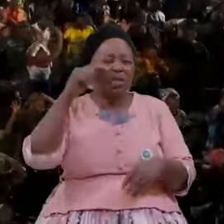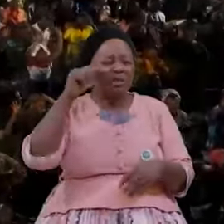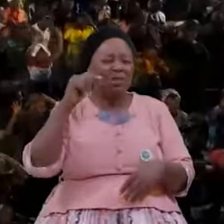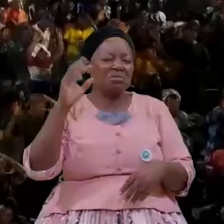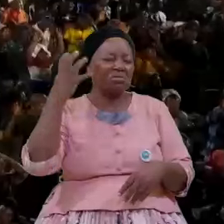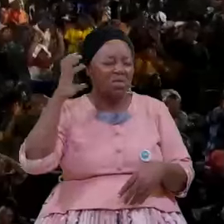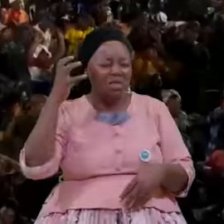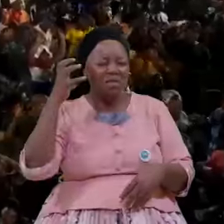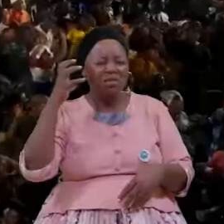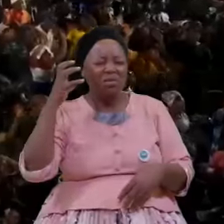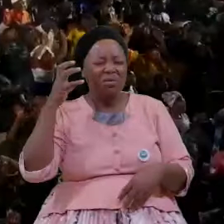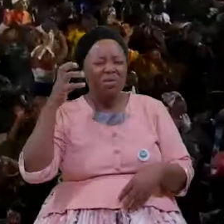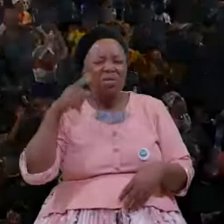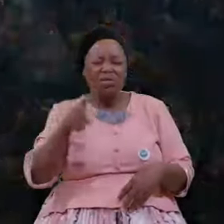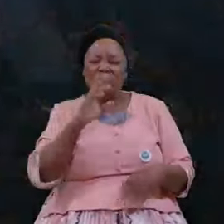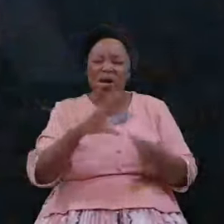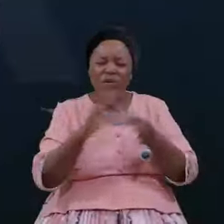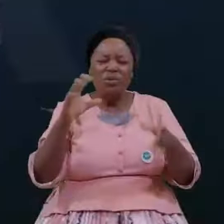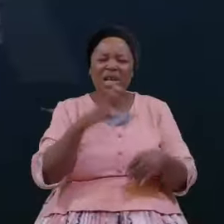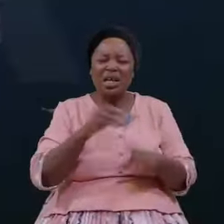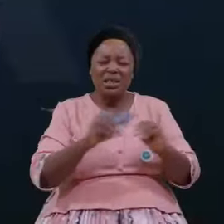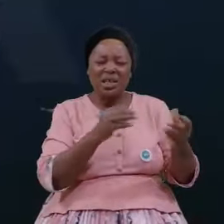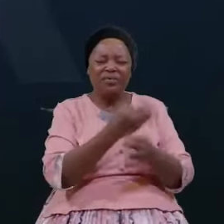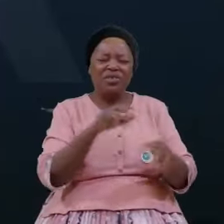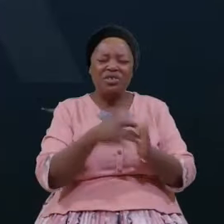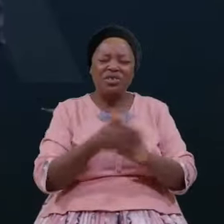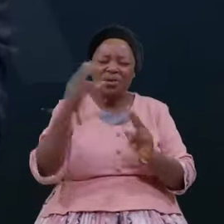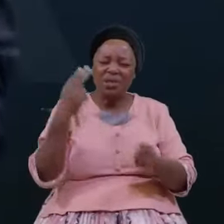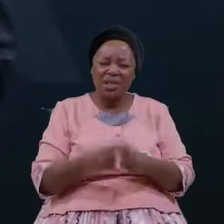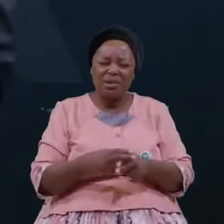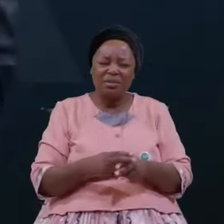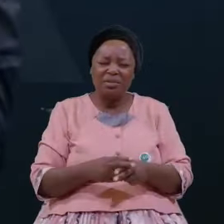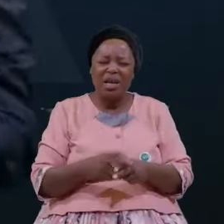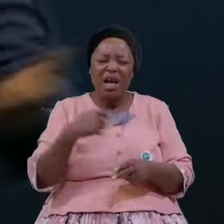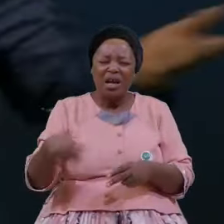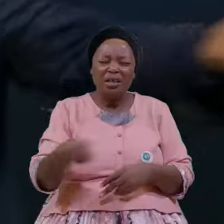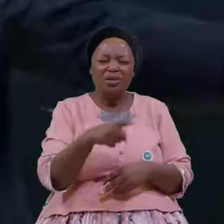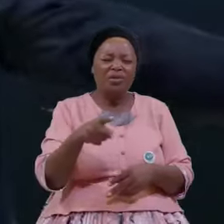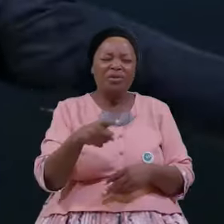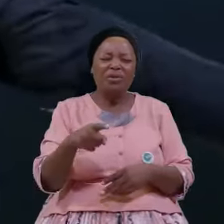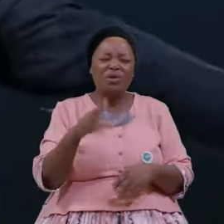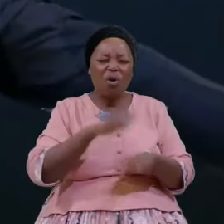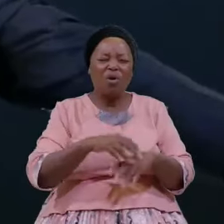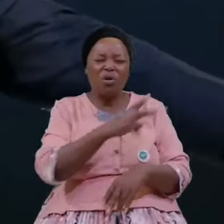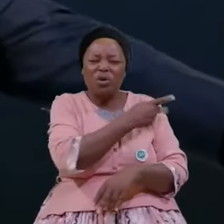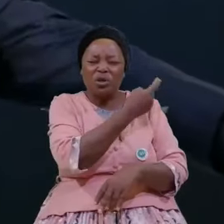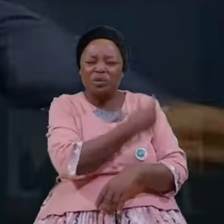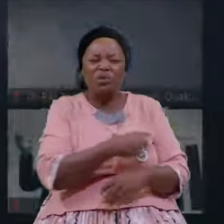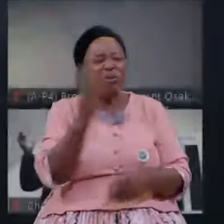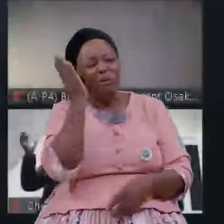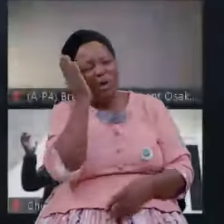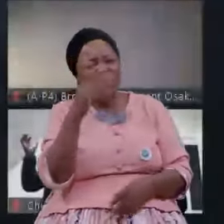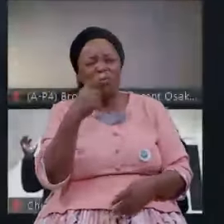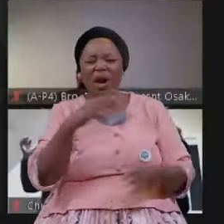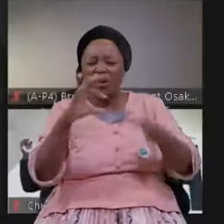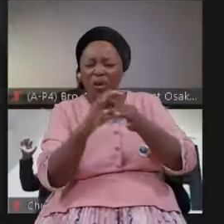radio, you are loosed and set free. And those on hospital beds who are connected right